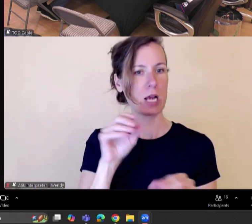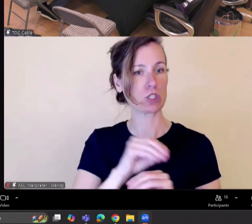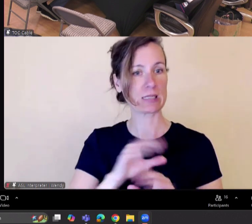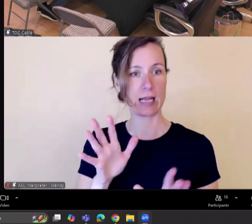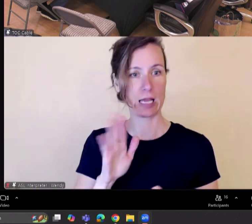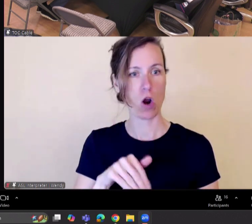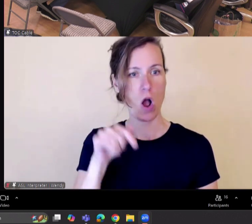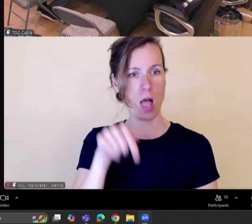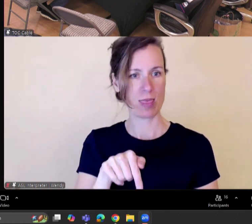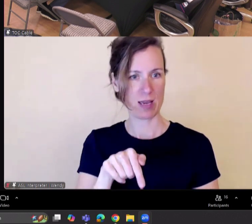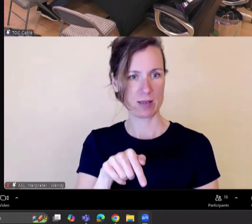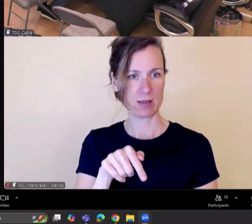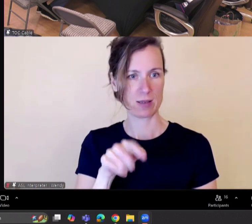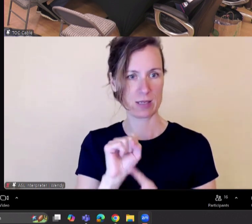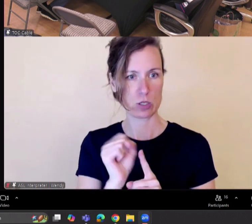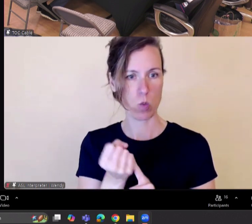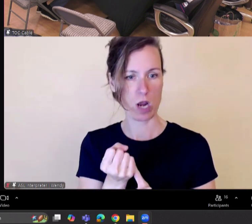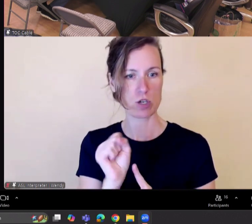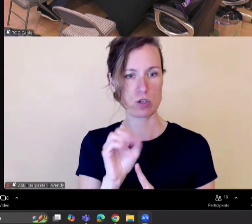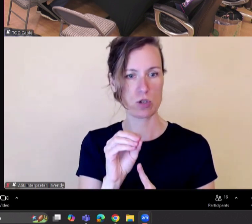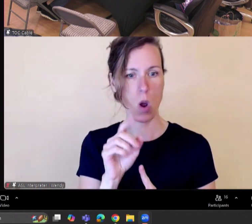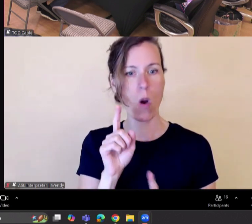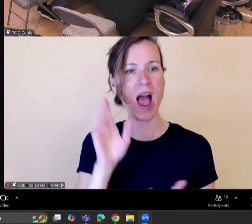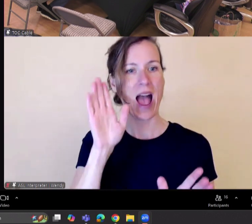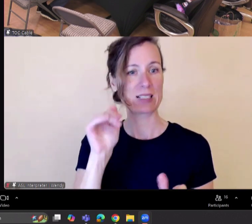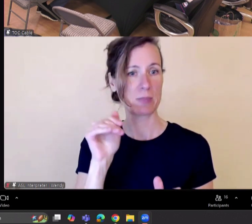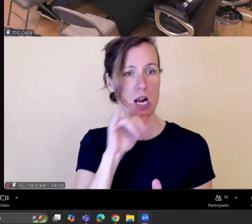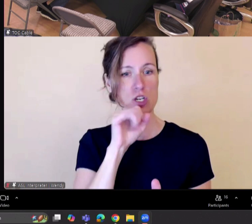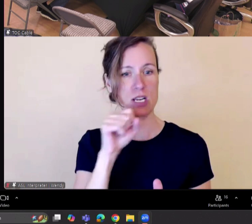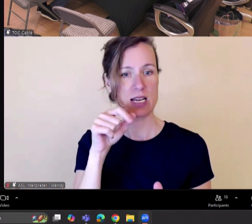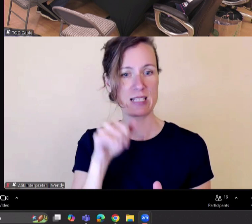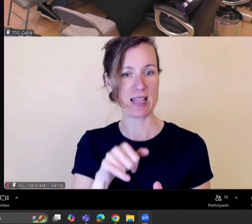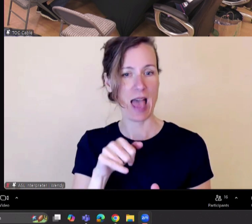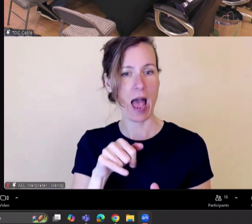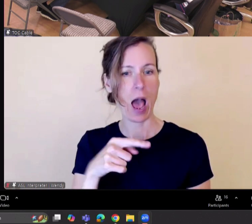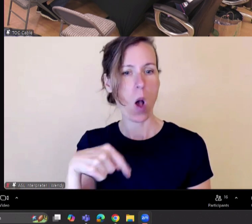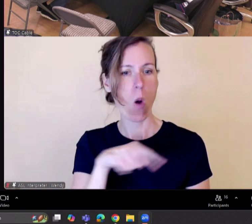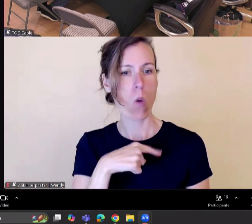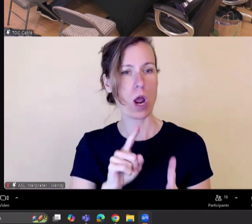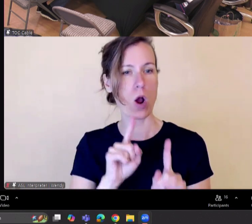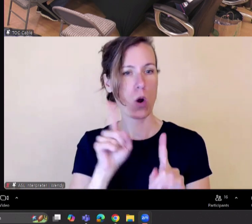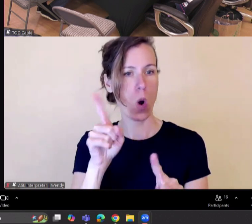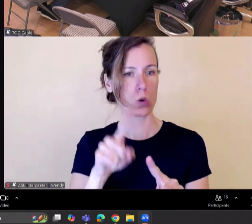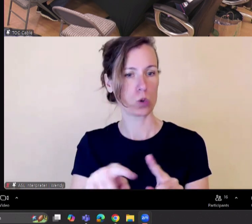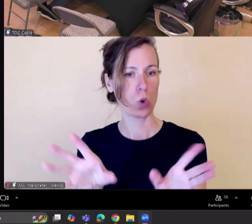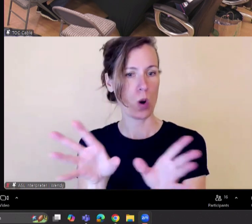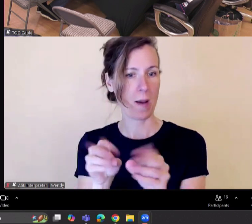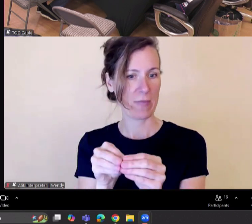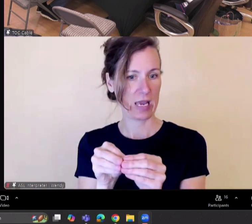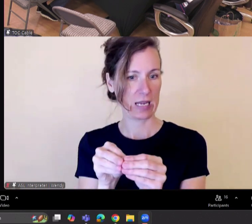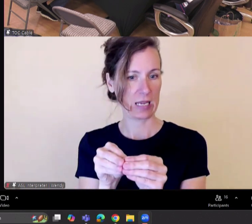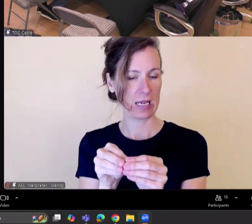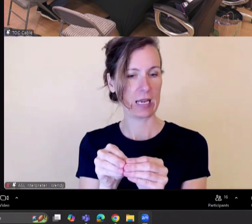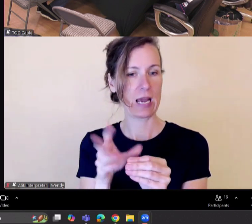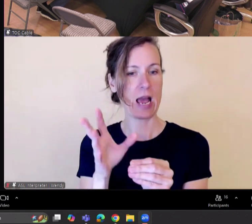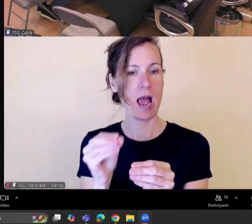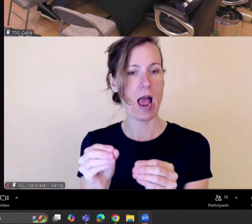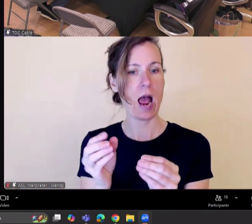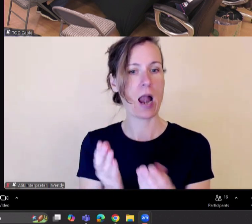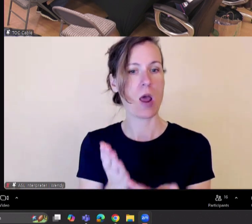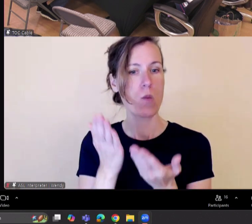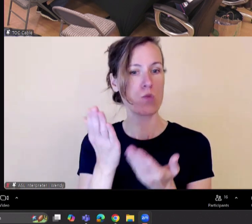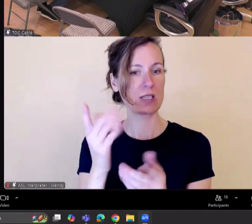matter. The expectations is that we'll go to committee and we present it to the mayor and council,